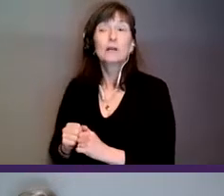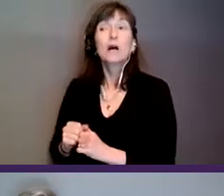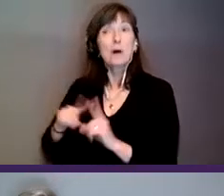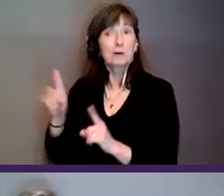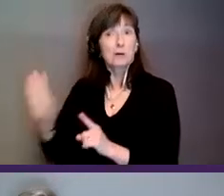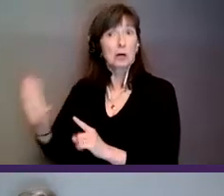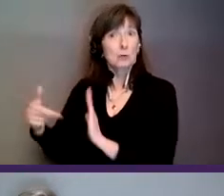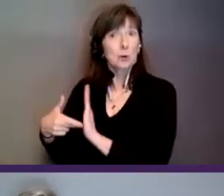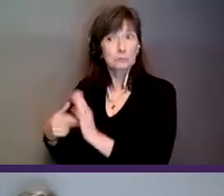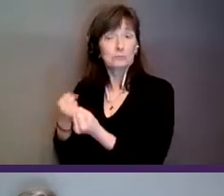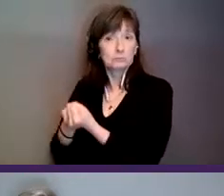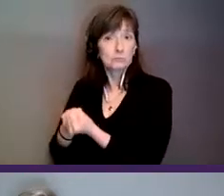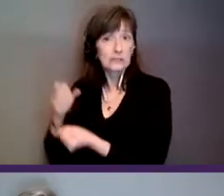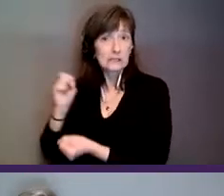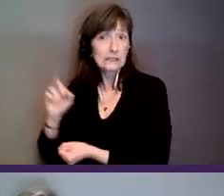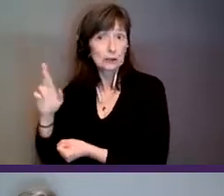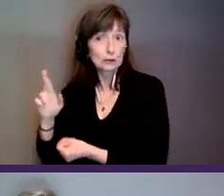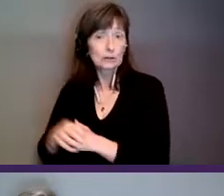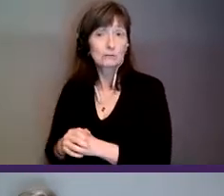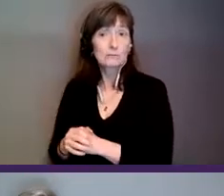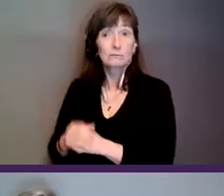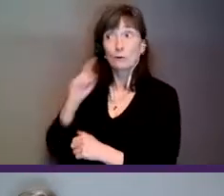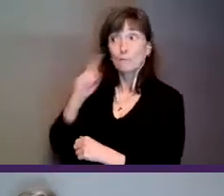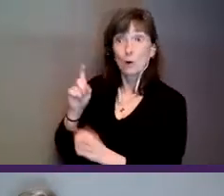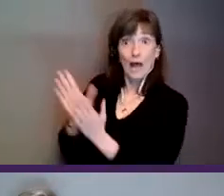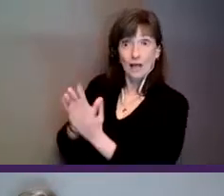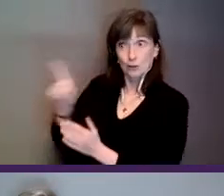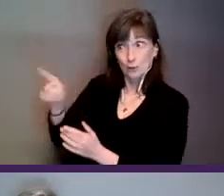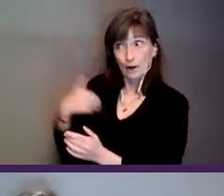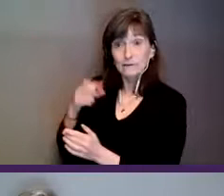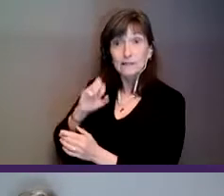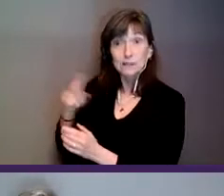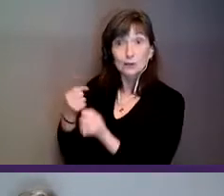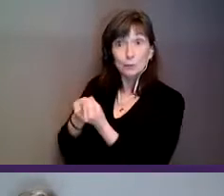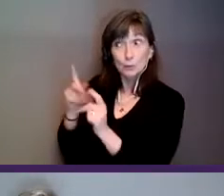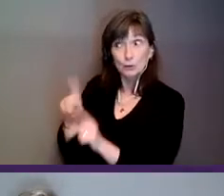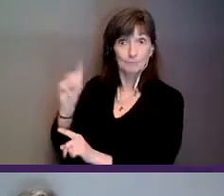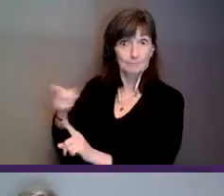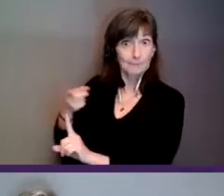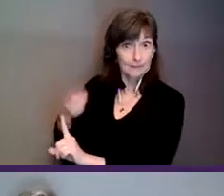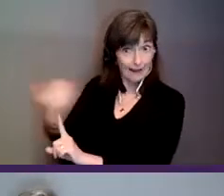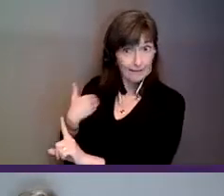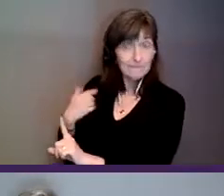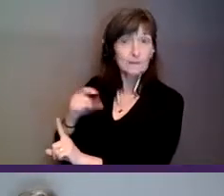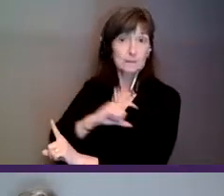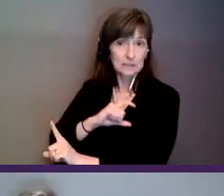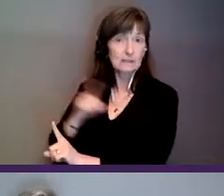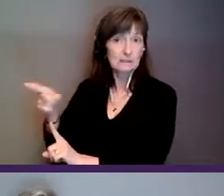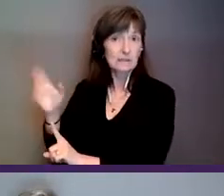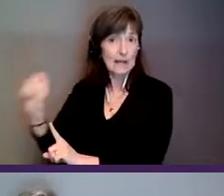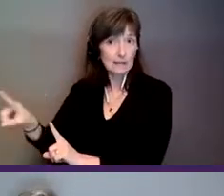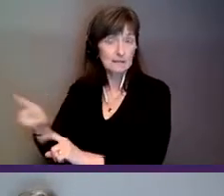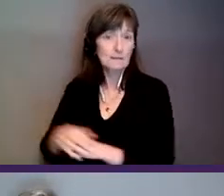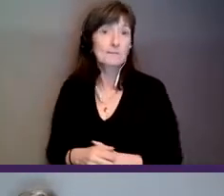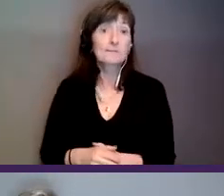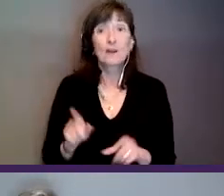ask if there is someone that has that dedicated position that can support. We know if there's any emergency, always telling